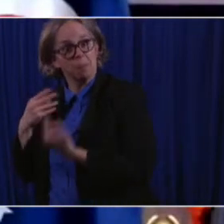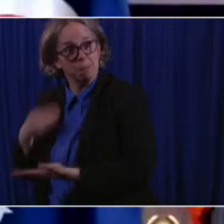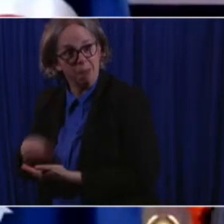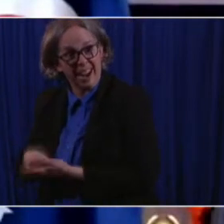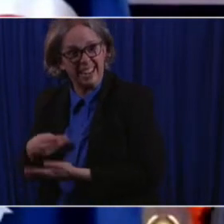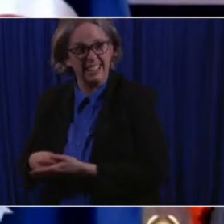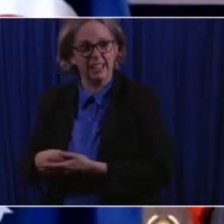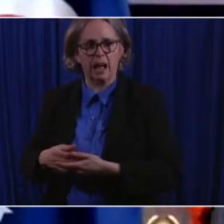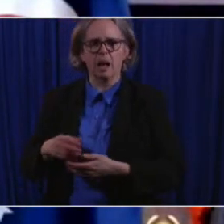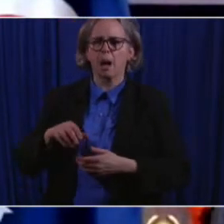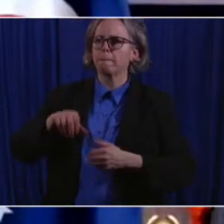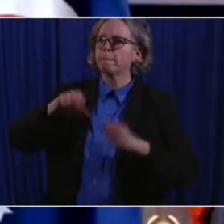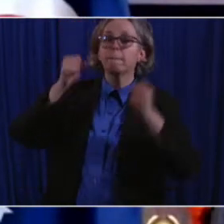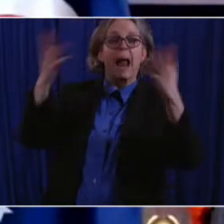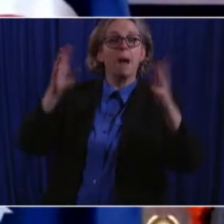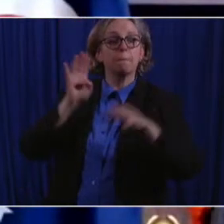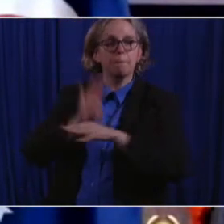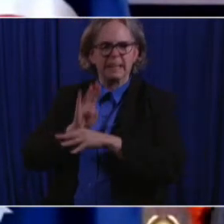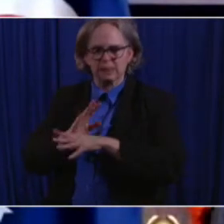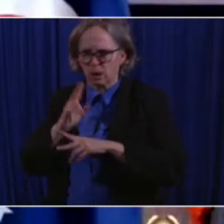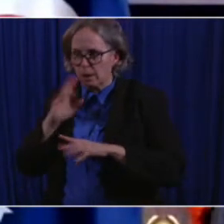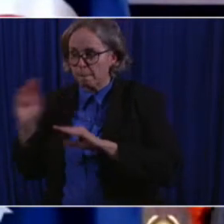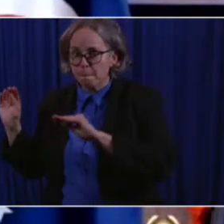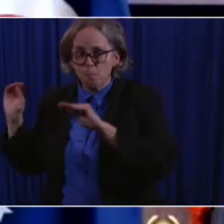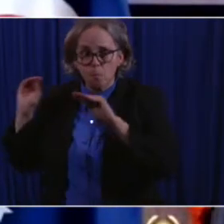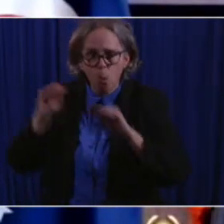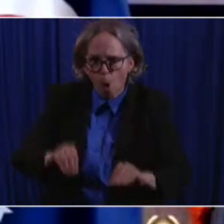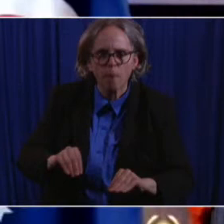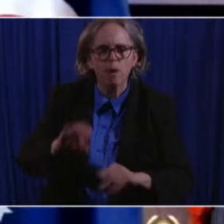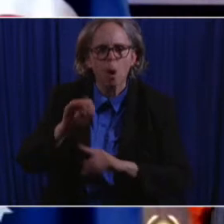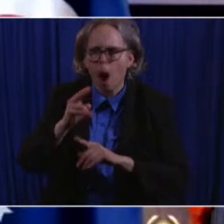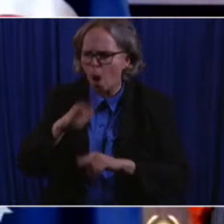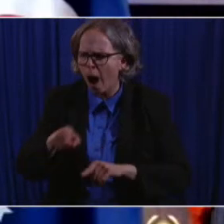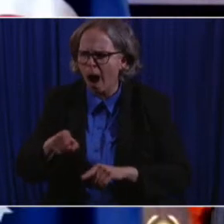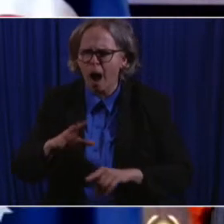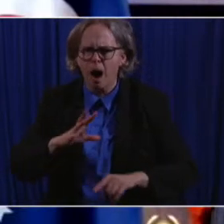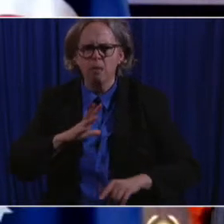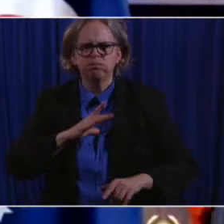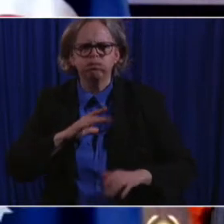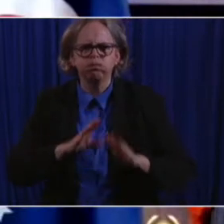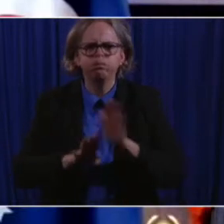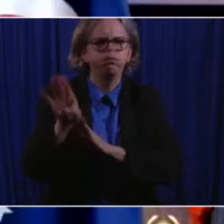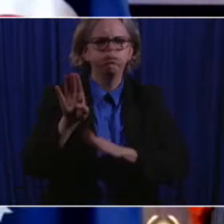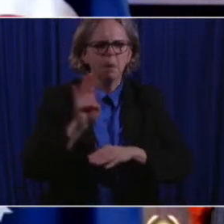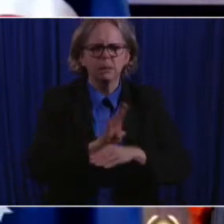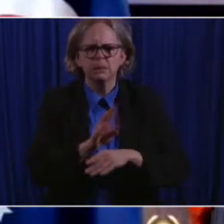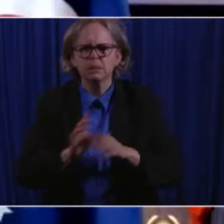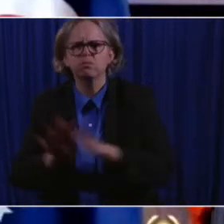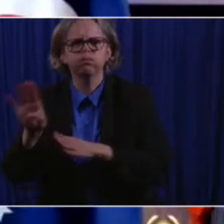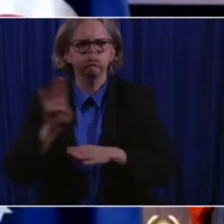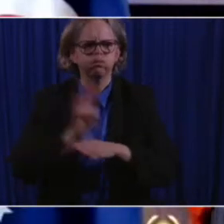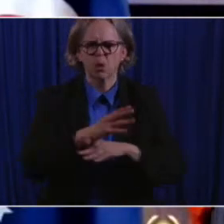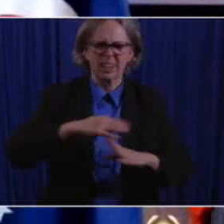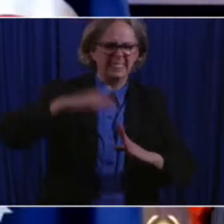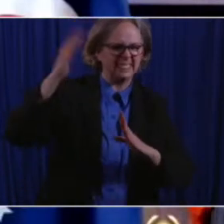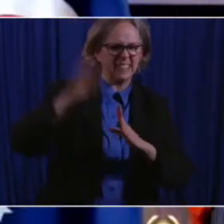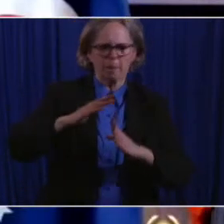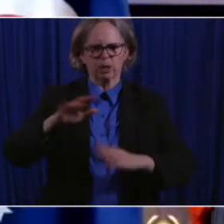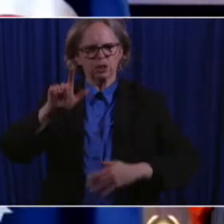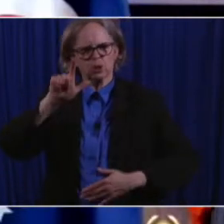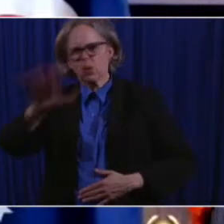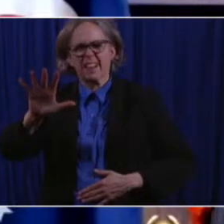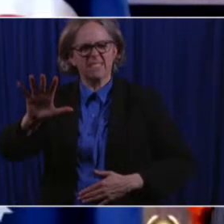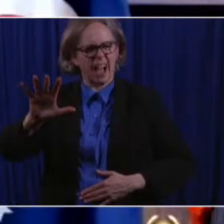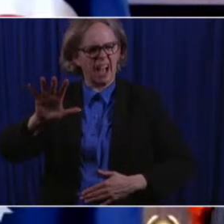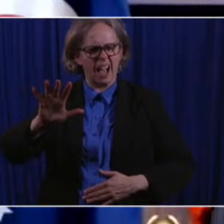were part of putting Ohio on the map as one of the top 25 doers, dreamers, and drivers. And the BMV